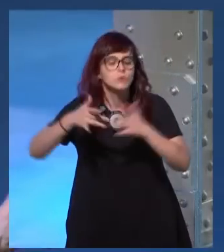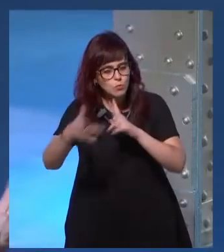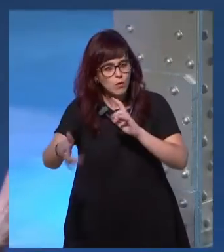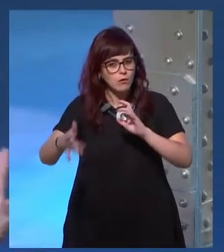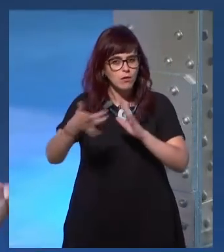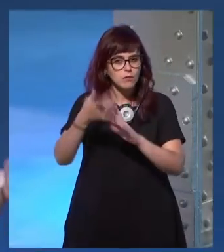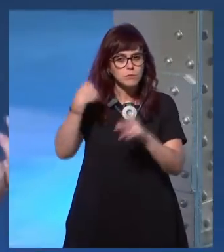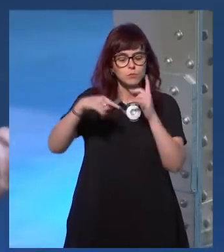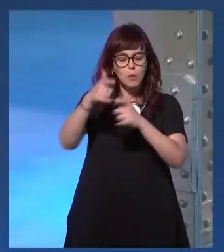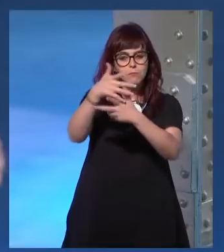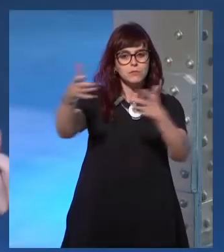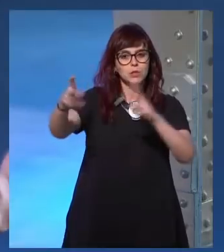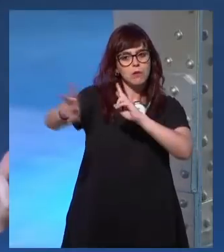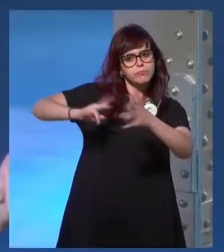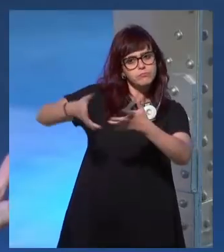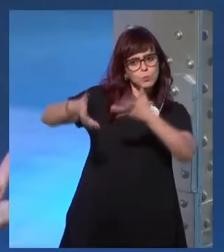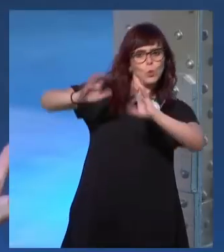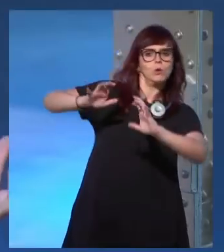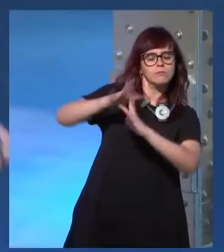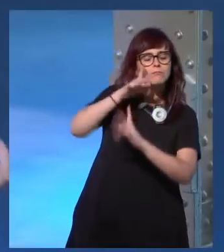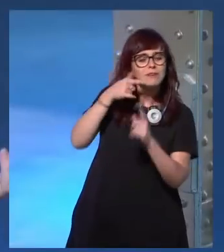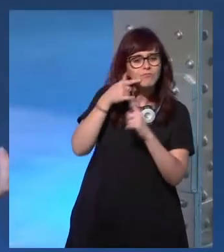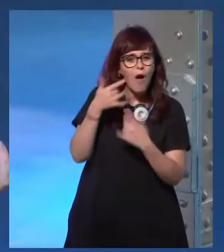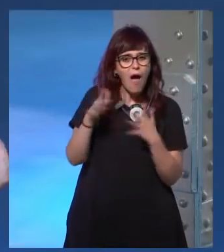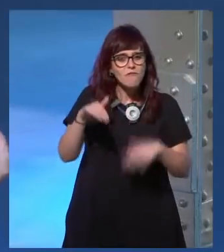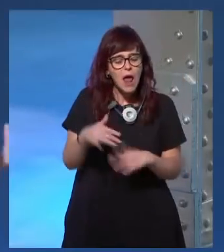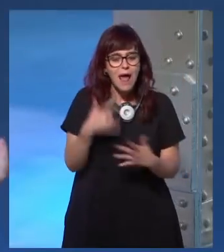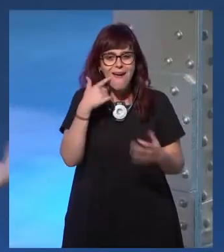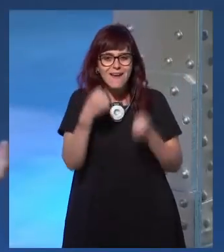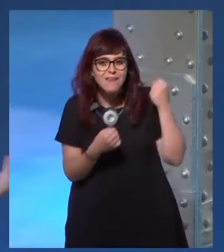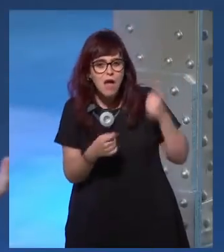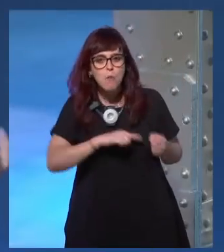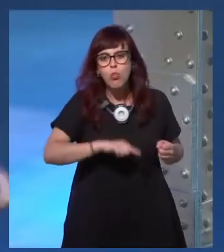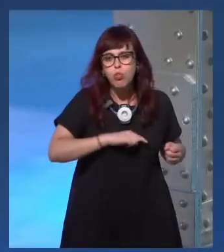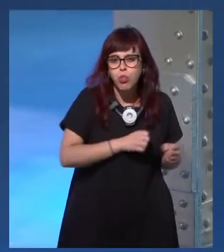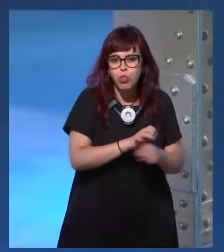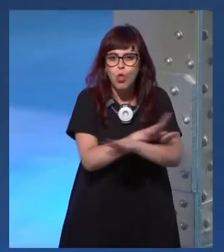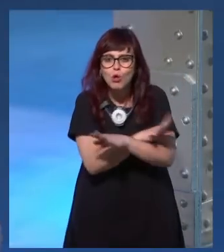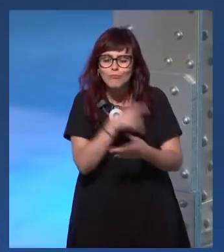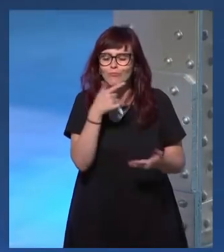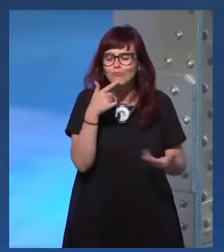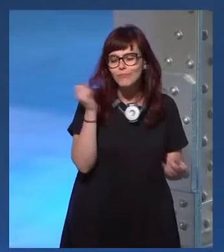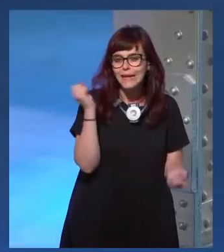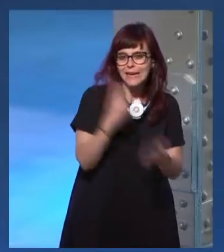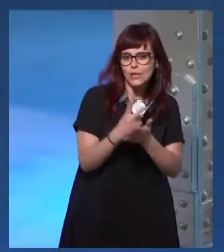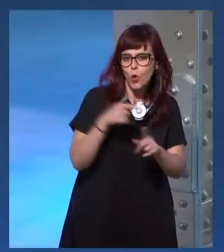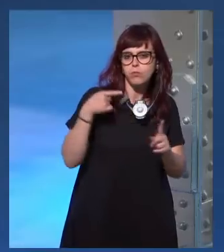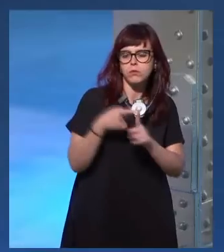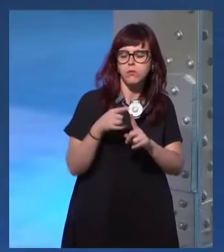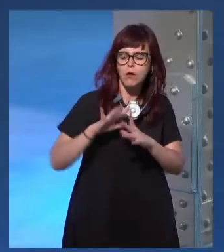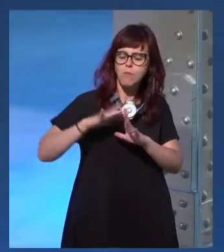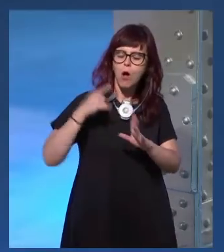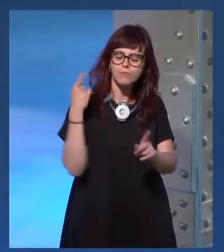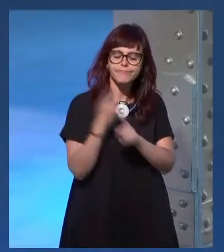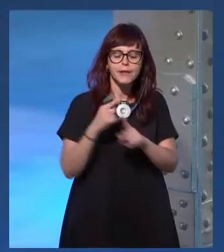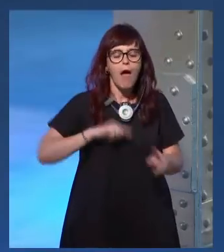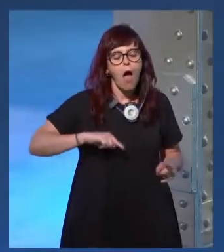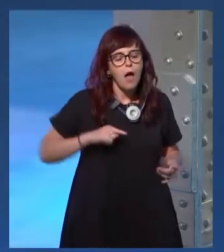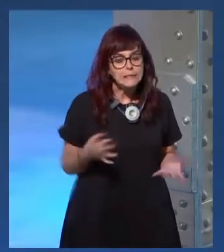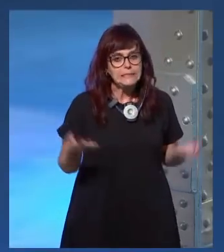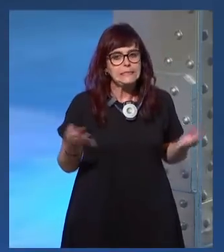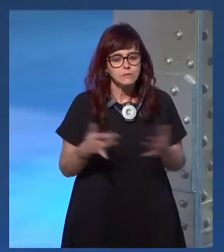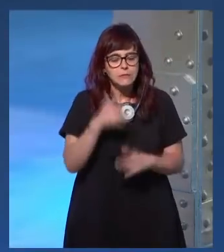those replies that are so offensive, so aggressive sometimes at an energy level and at emotional level. How do you cope on a daily